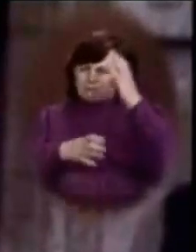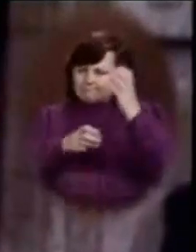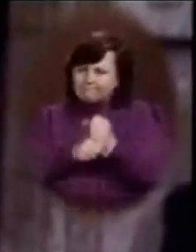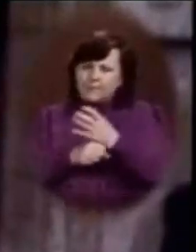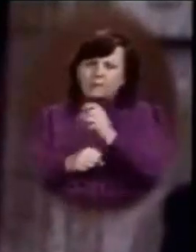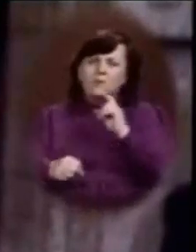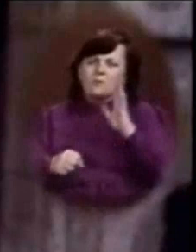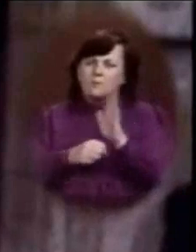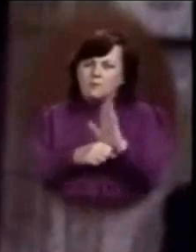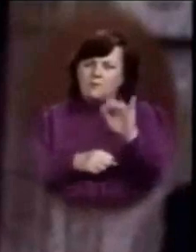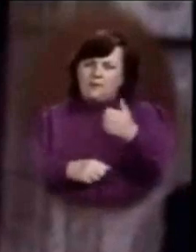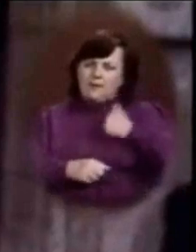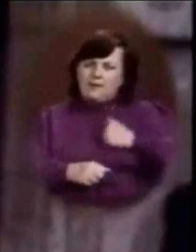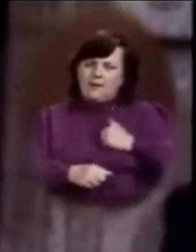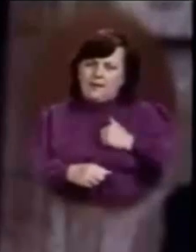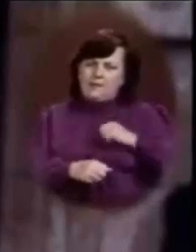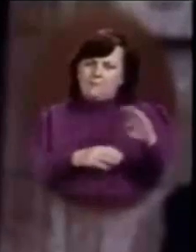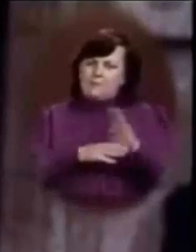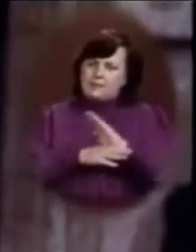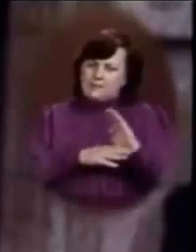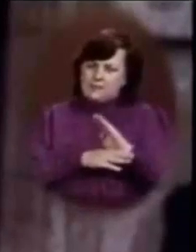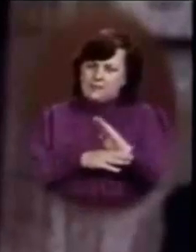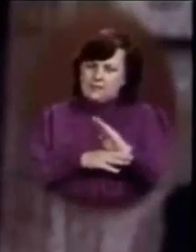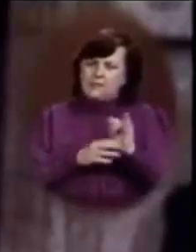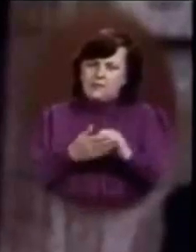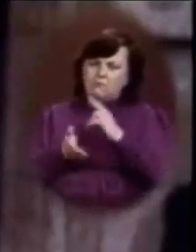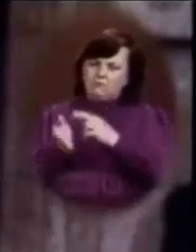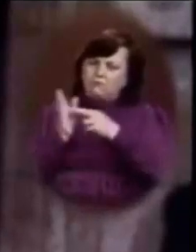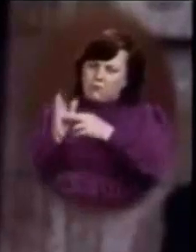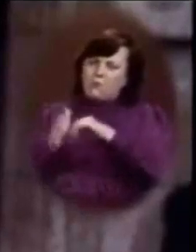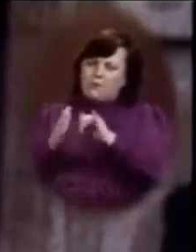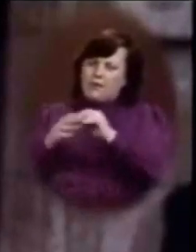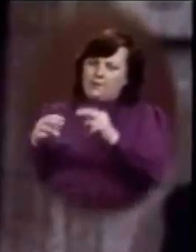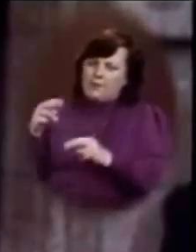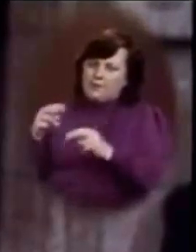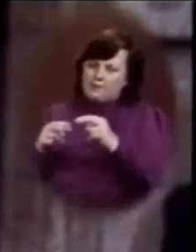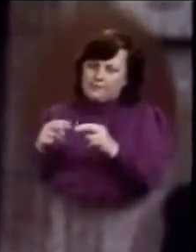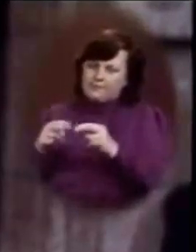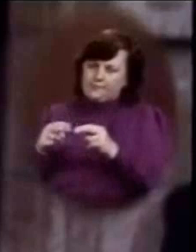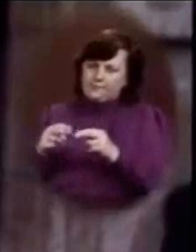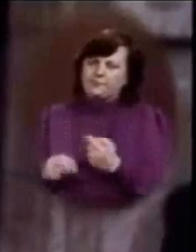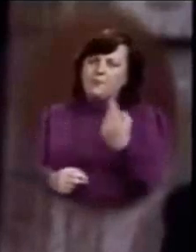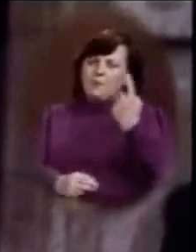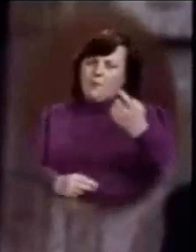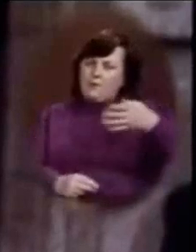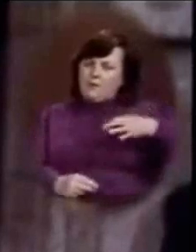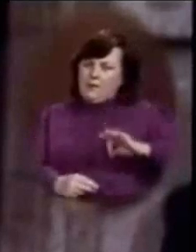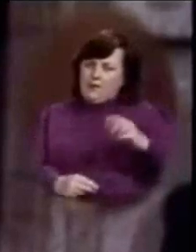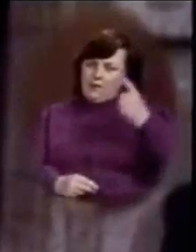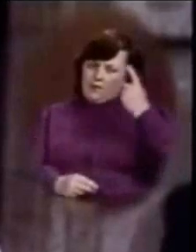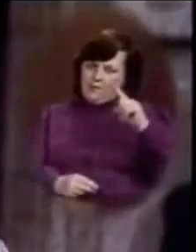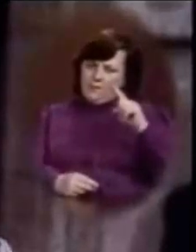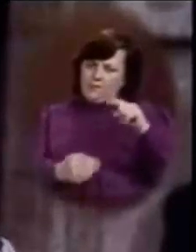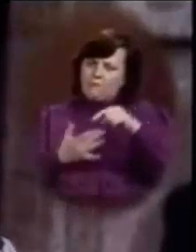commitment on the part of Canadian enterprise which it represents. Mr. Speaker, one of the advantages of being